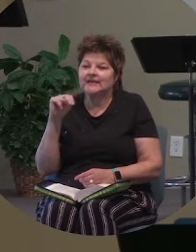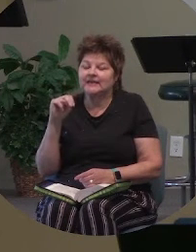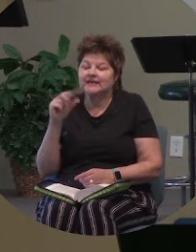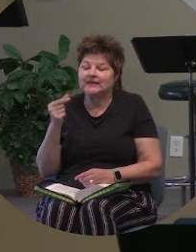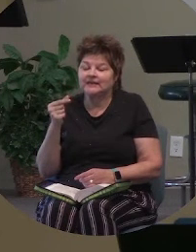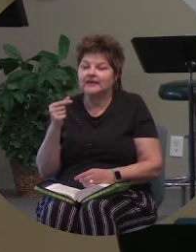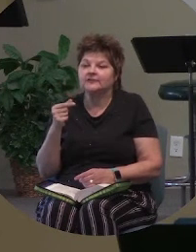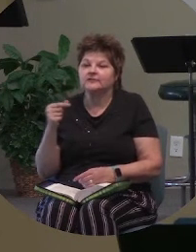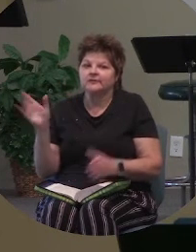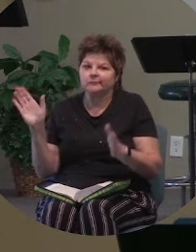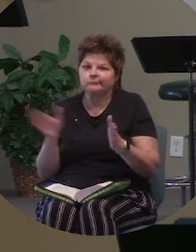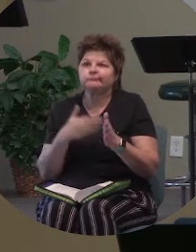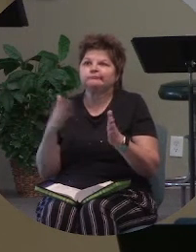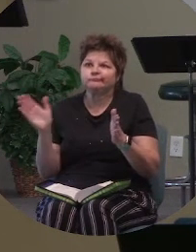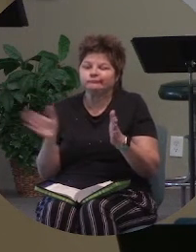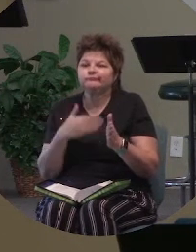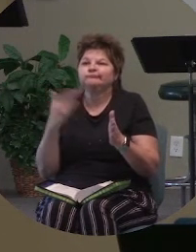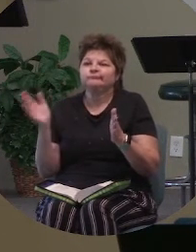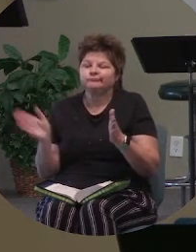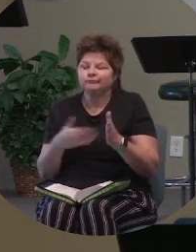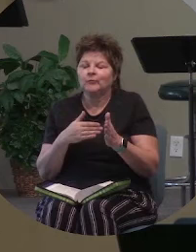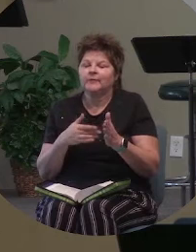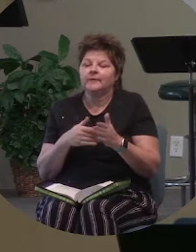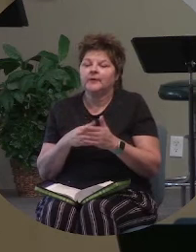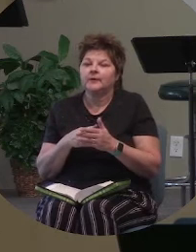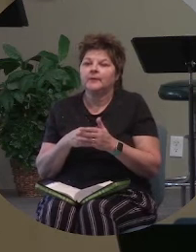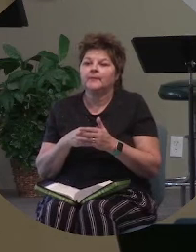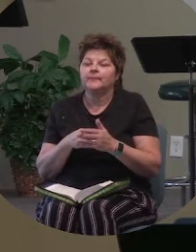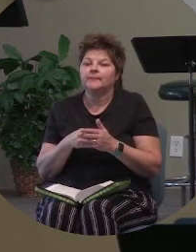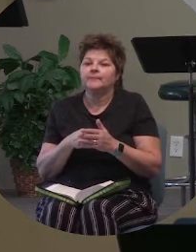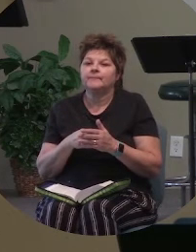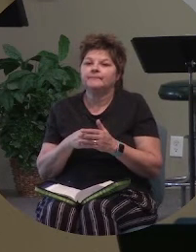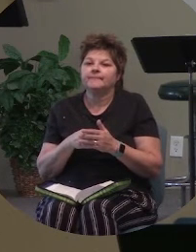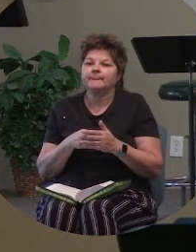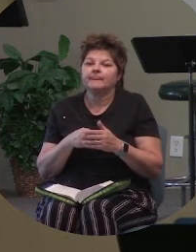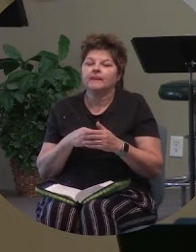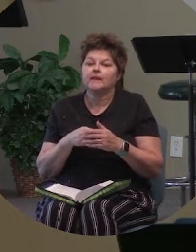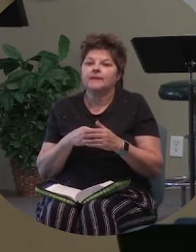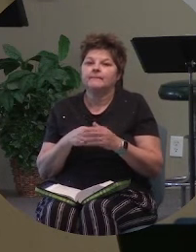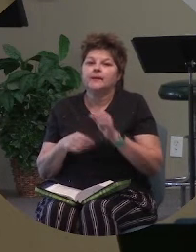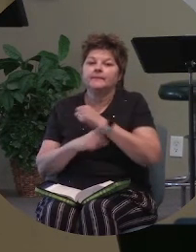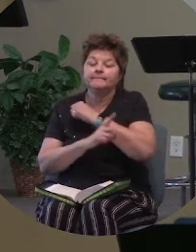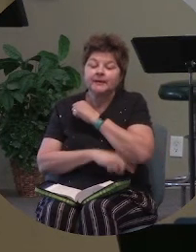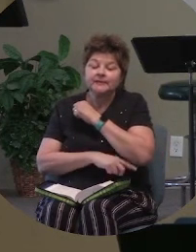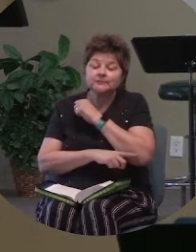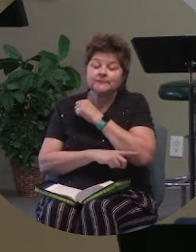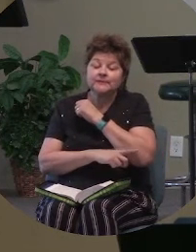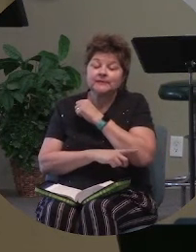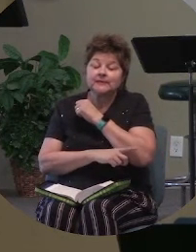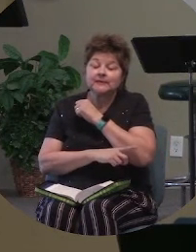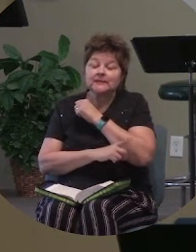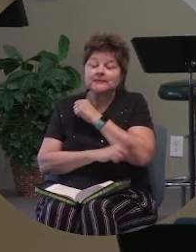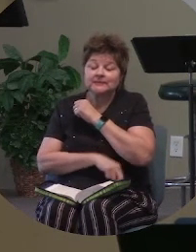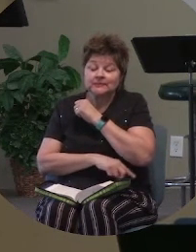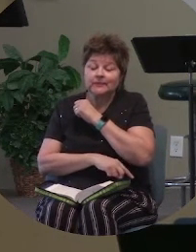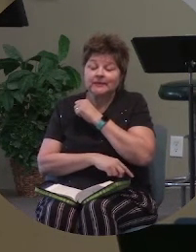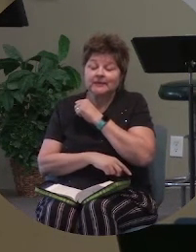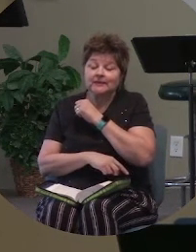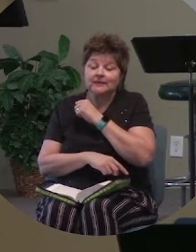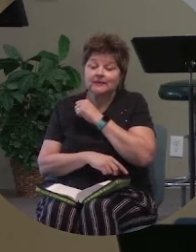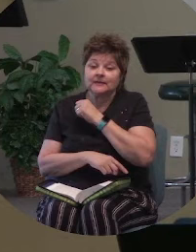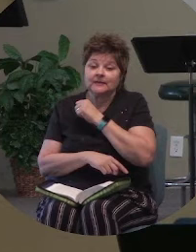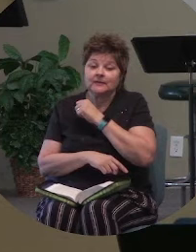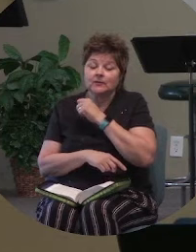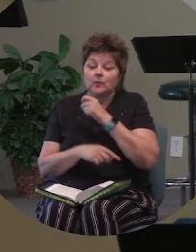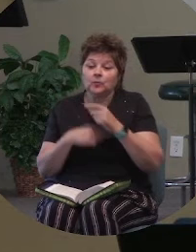designed to change behavior and to change belief, so that when you're disciplined in